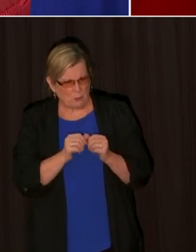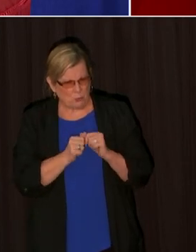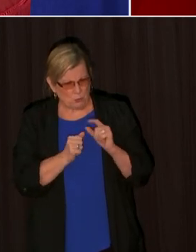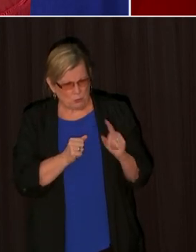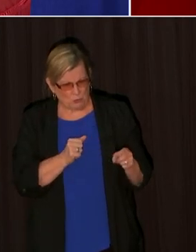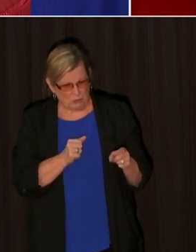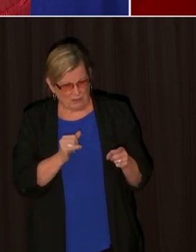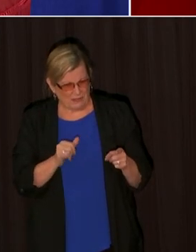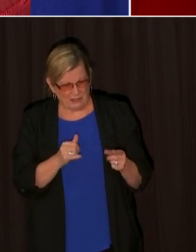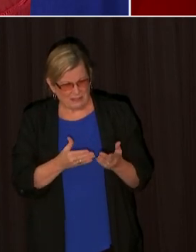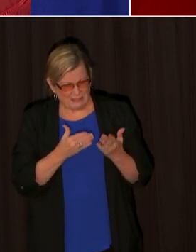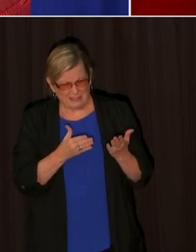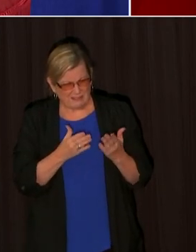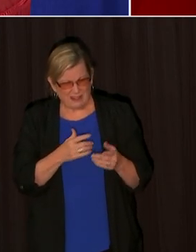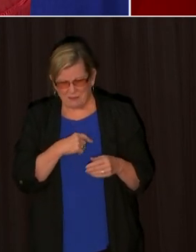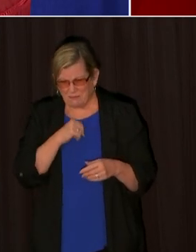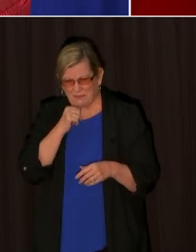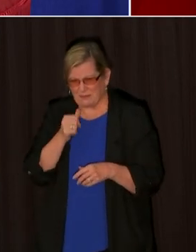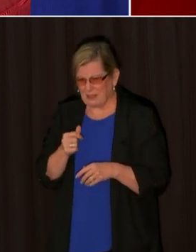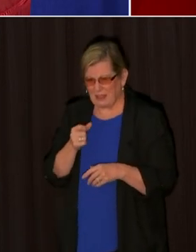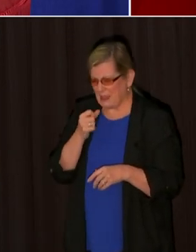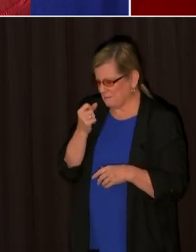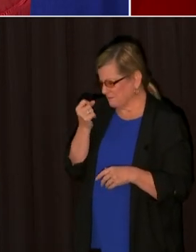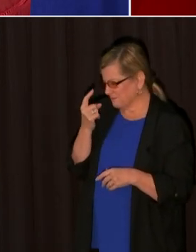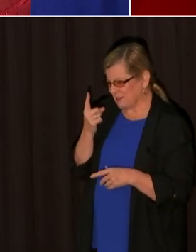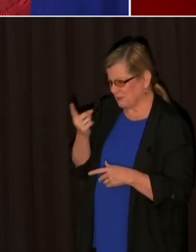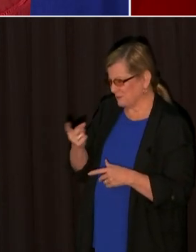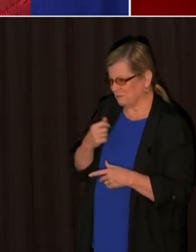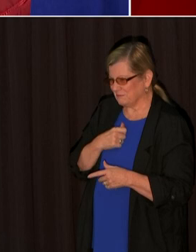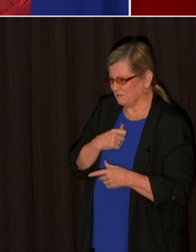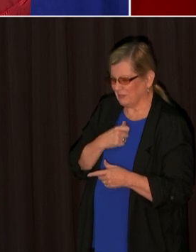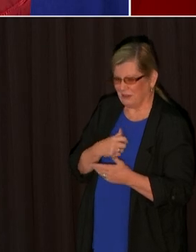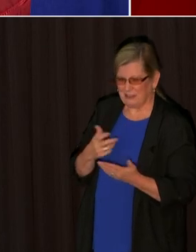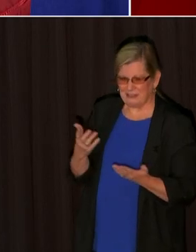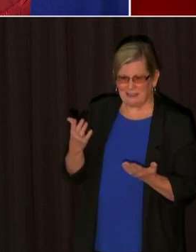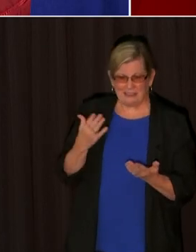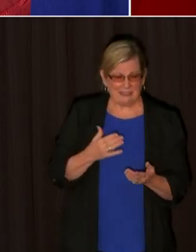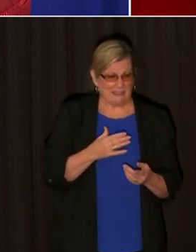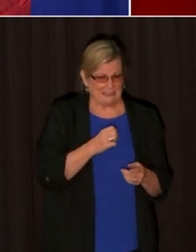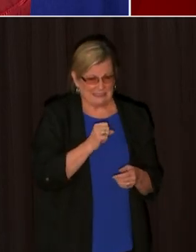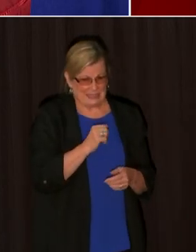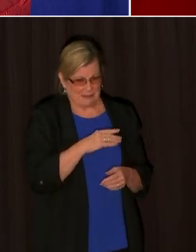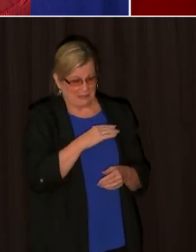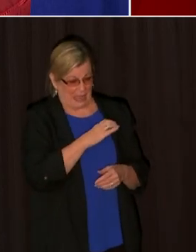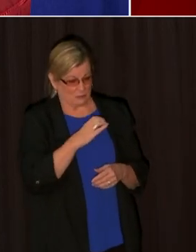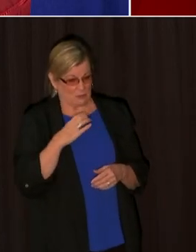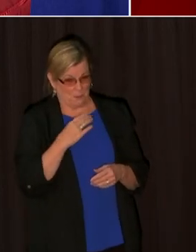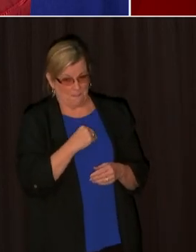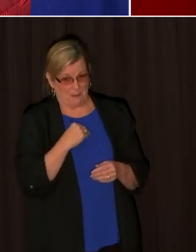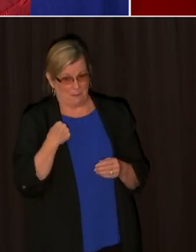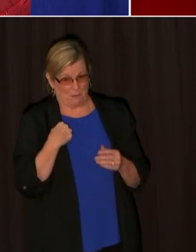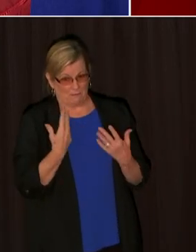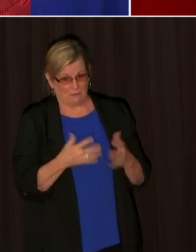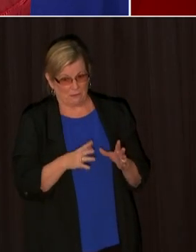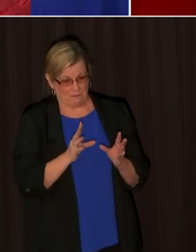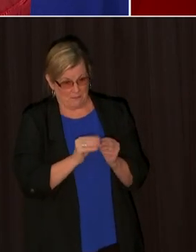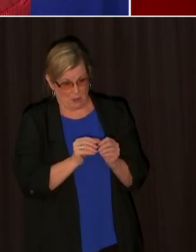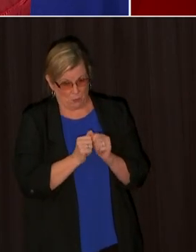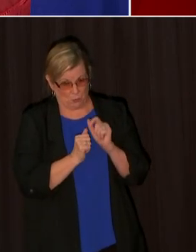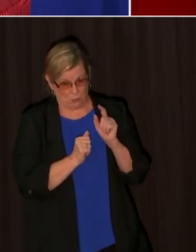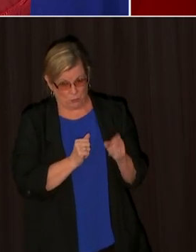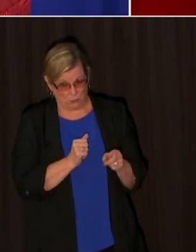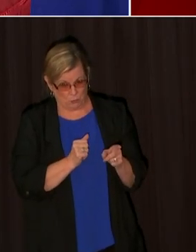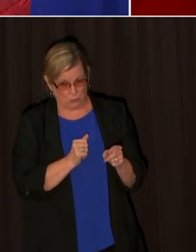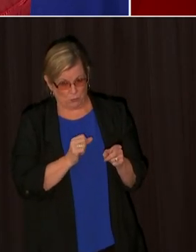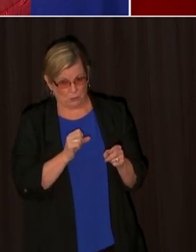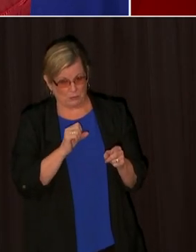I'm sorry, I can't follow what you're asking. That the council members meeting with you kind of at least put on hold some of the things that they wanted